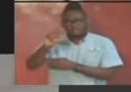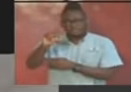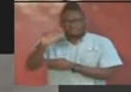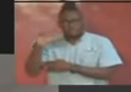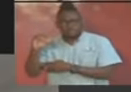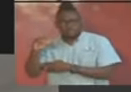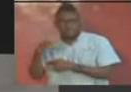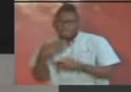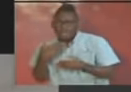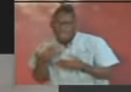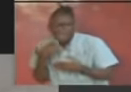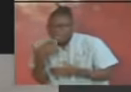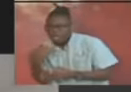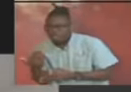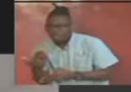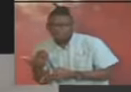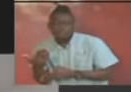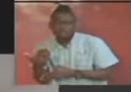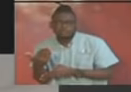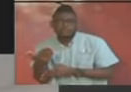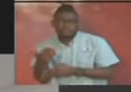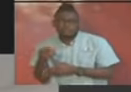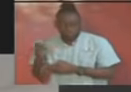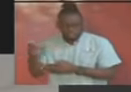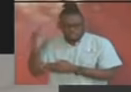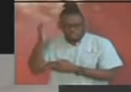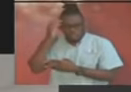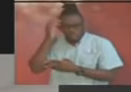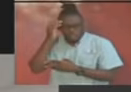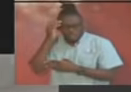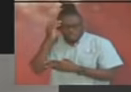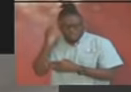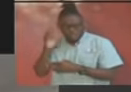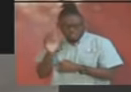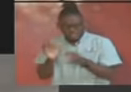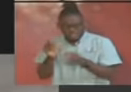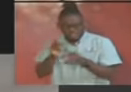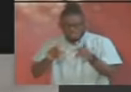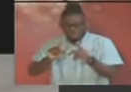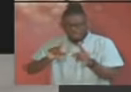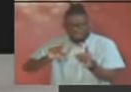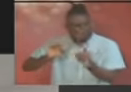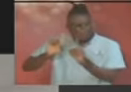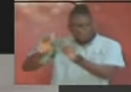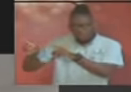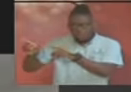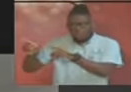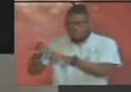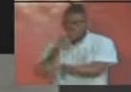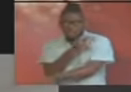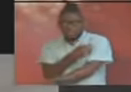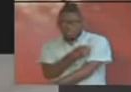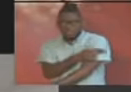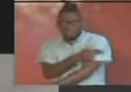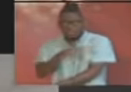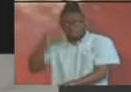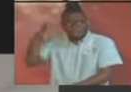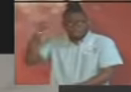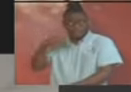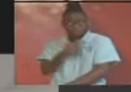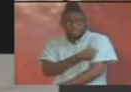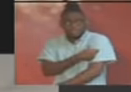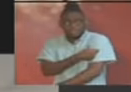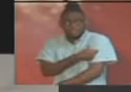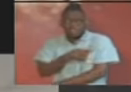children to get yellow fever vaccines after the last call that was put out? Sure. And are people in affected areas getting